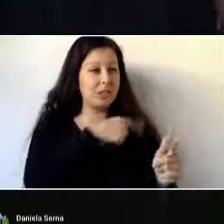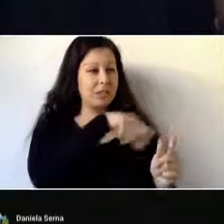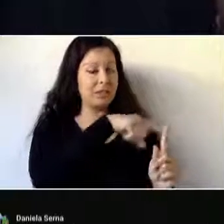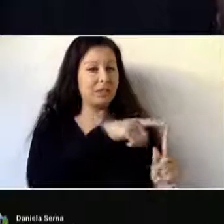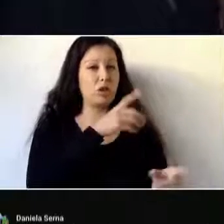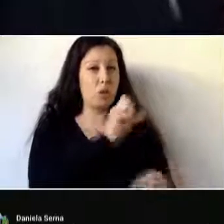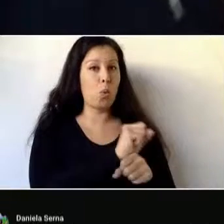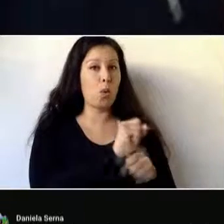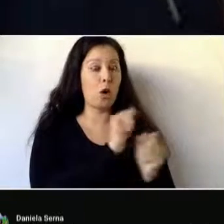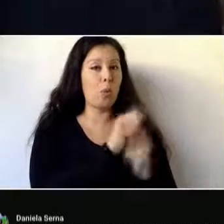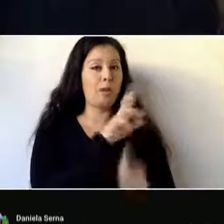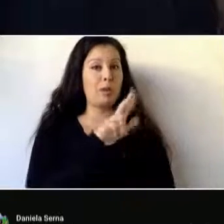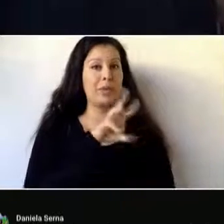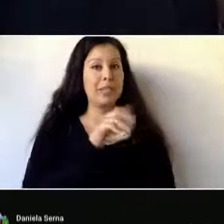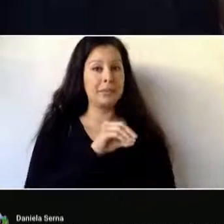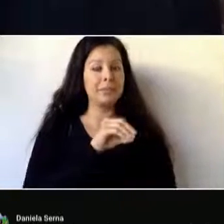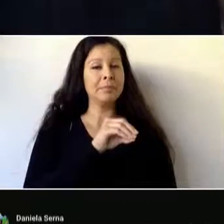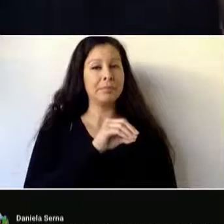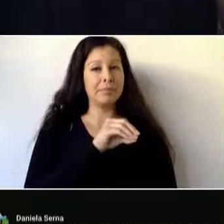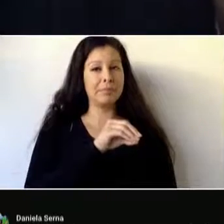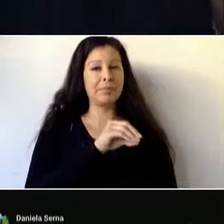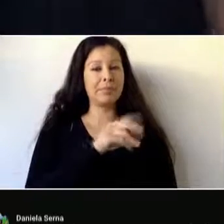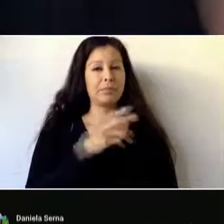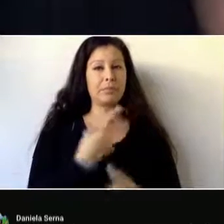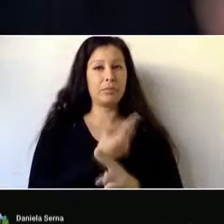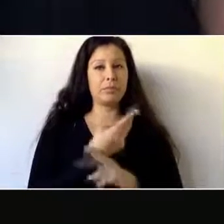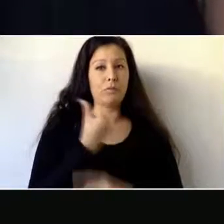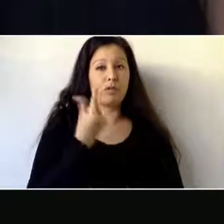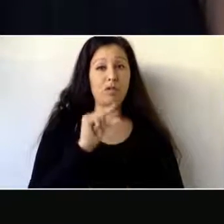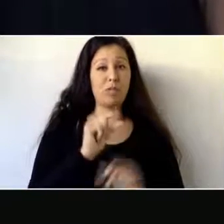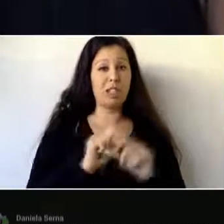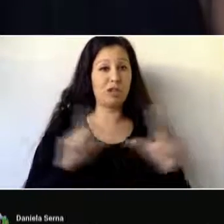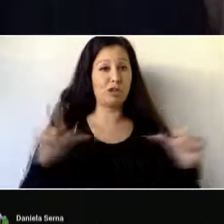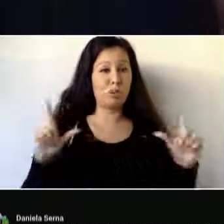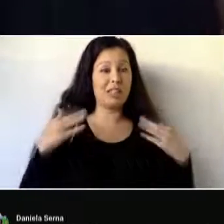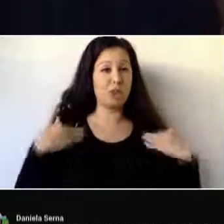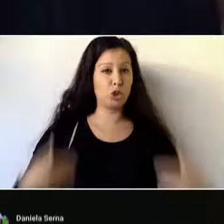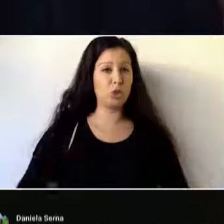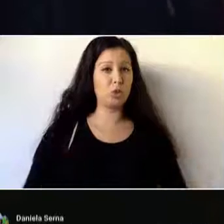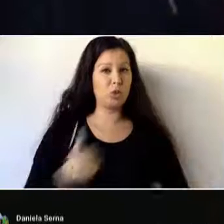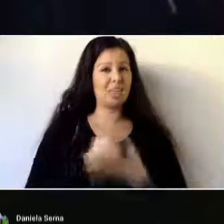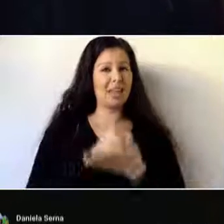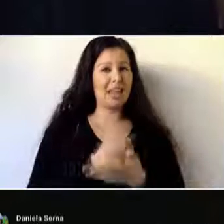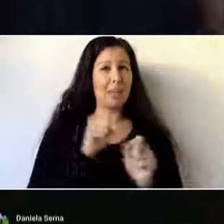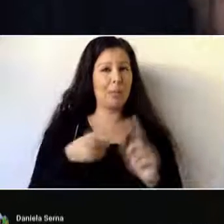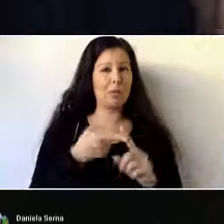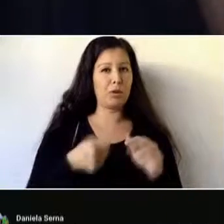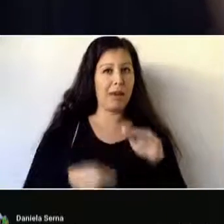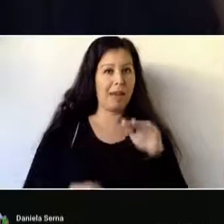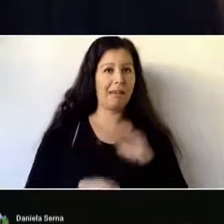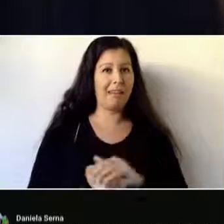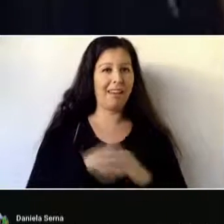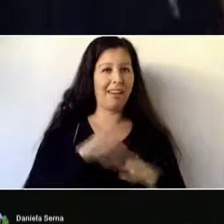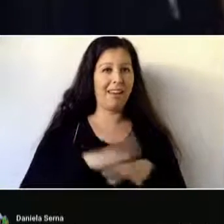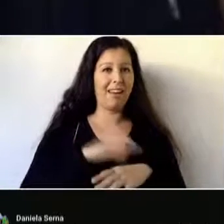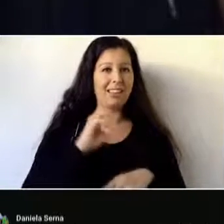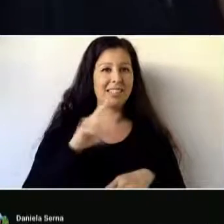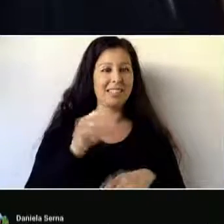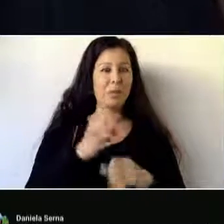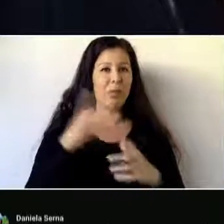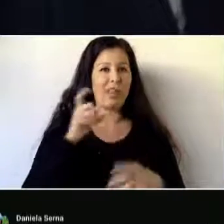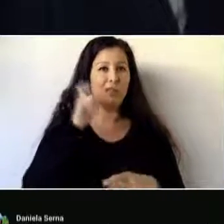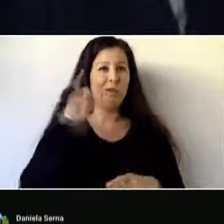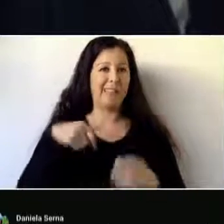in 360 using a green screen suit to aid in being able to be on set without having to